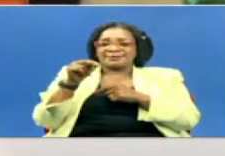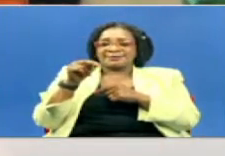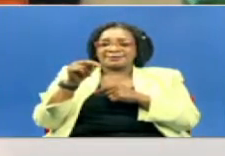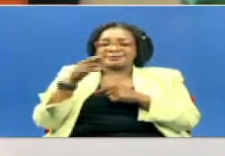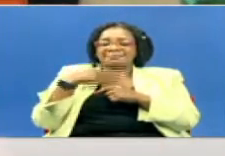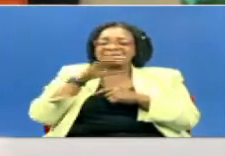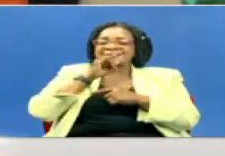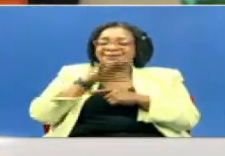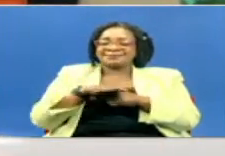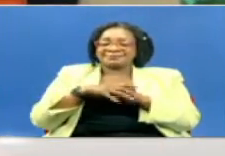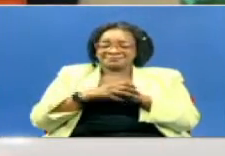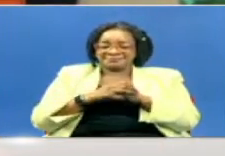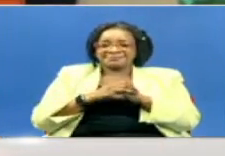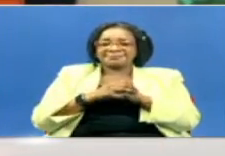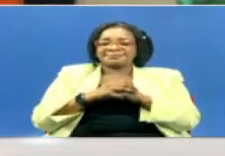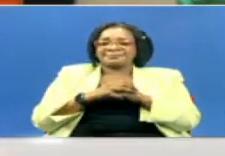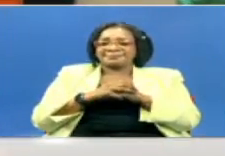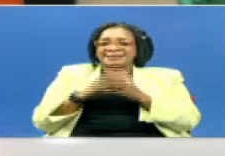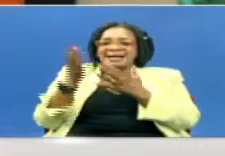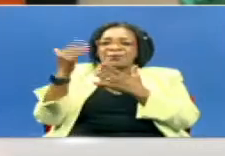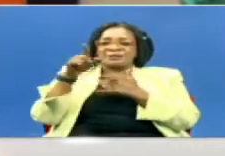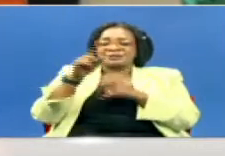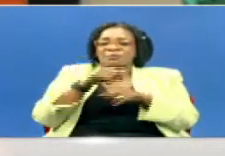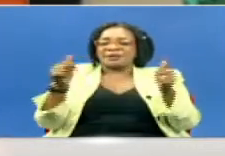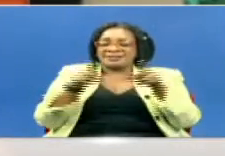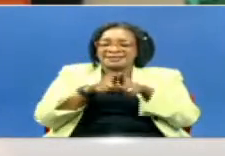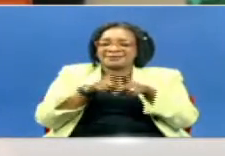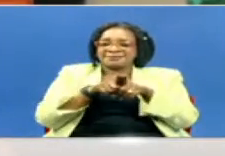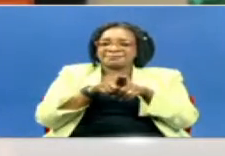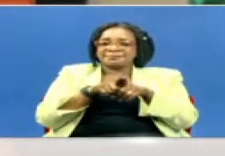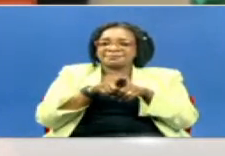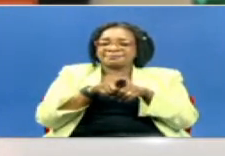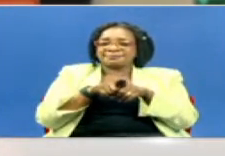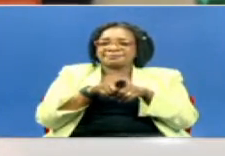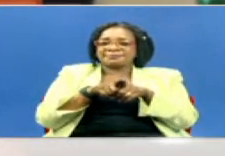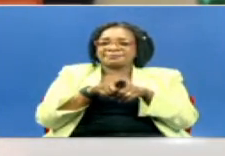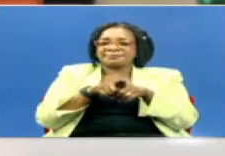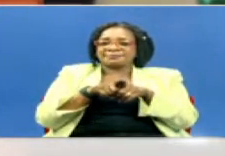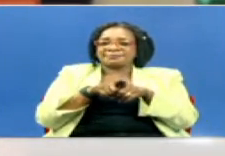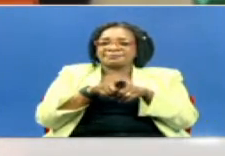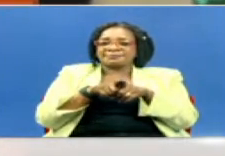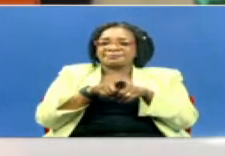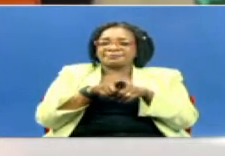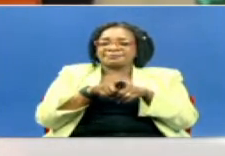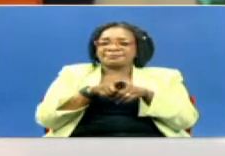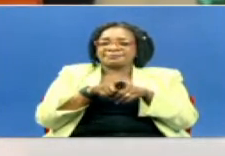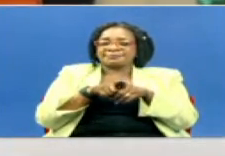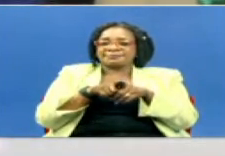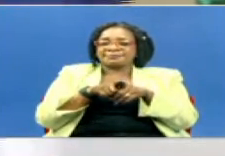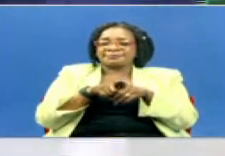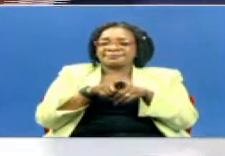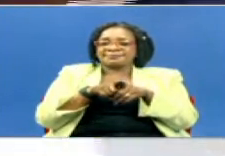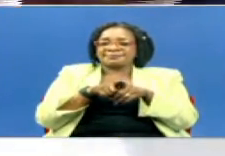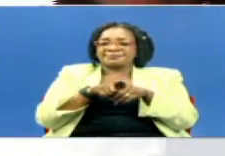son. Yes. I wish him well still. You said it would be unwise. The pain he caused me? Okay, that's all right.